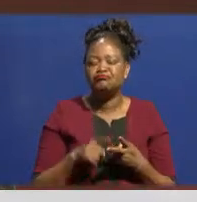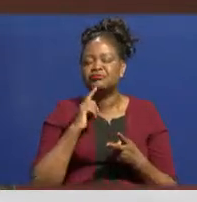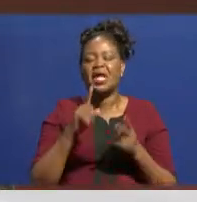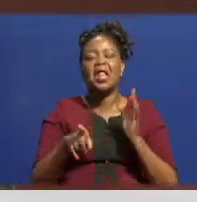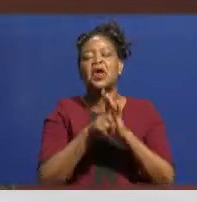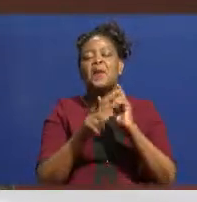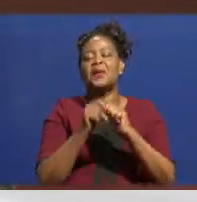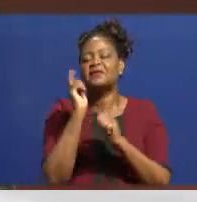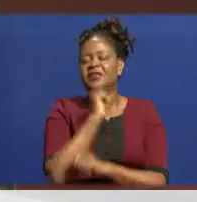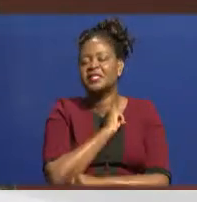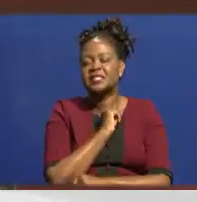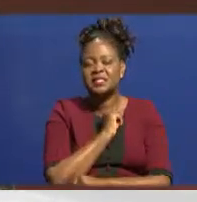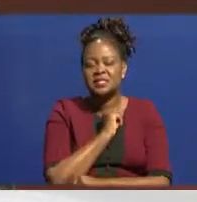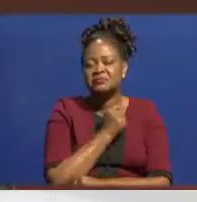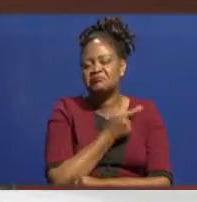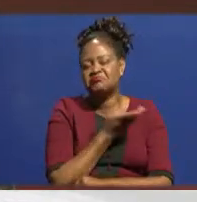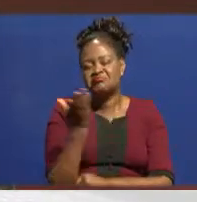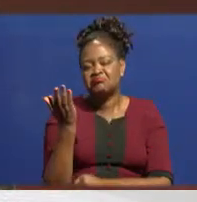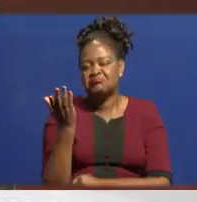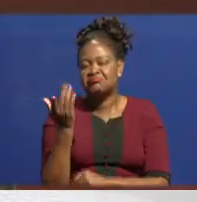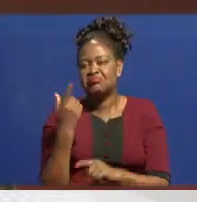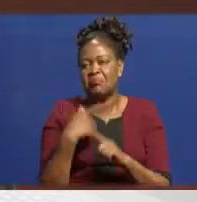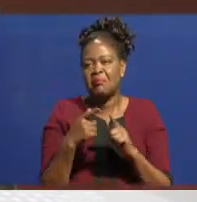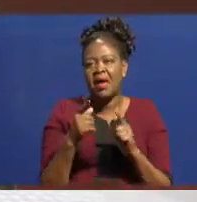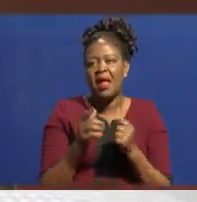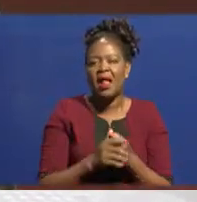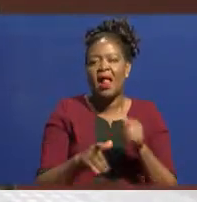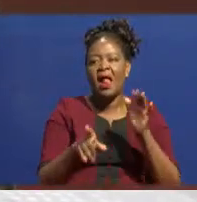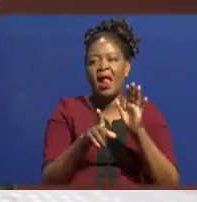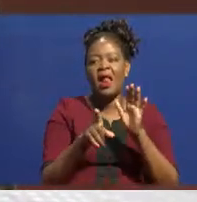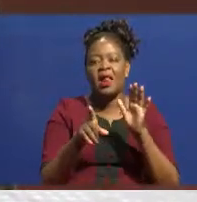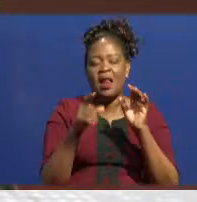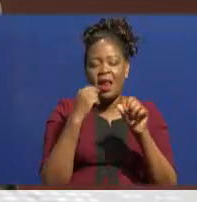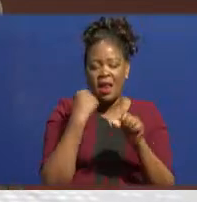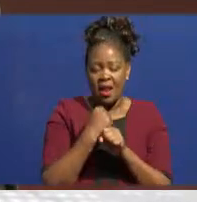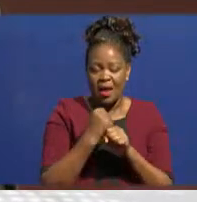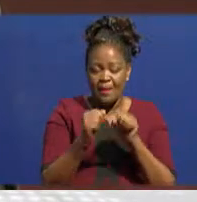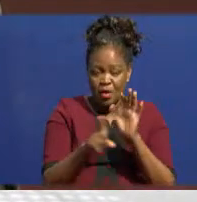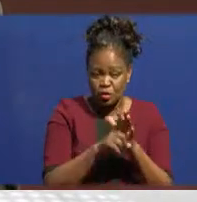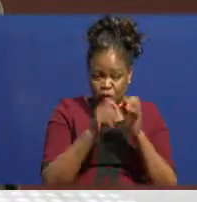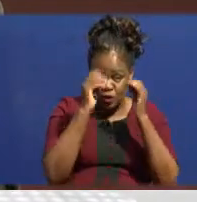illegal from your side, but the labor laws give you opportunity to